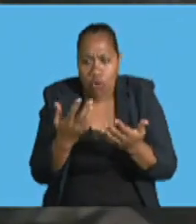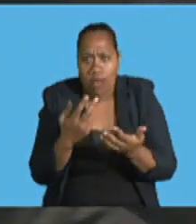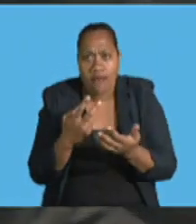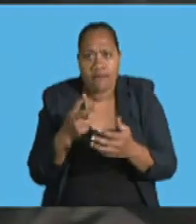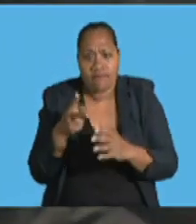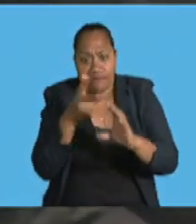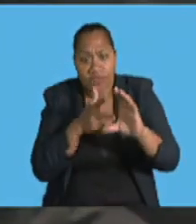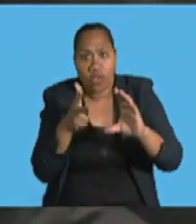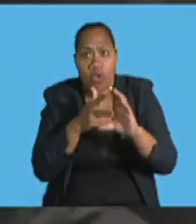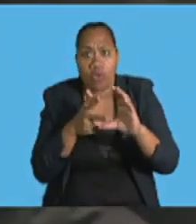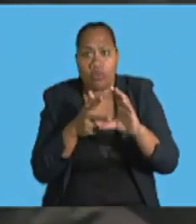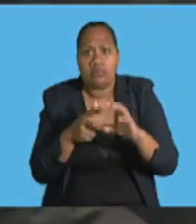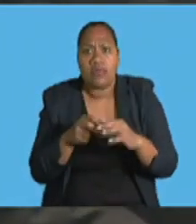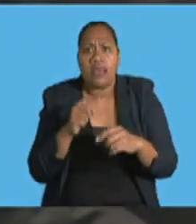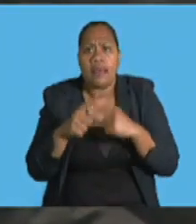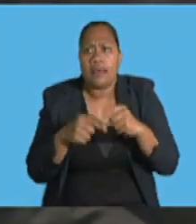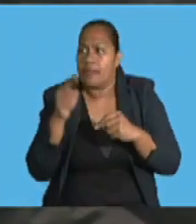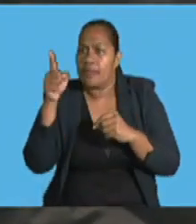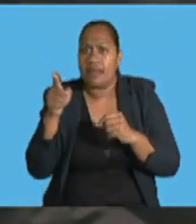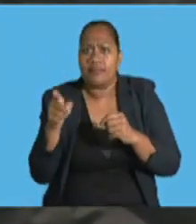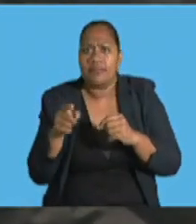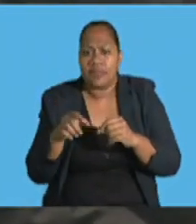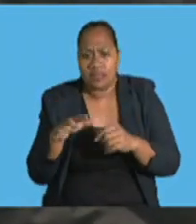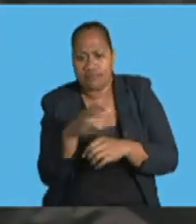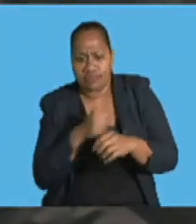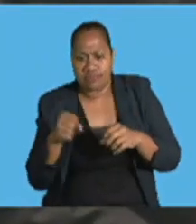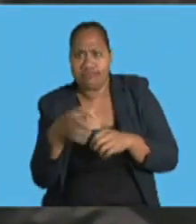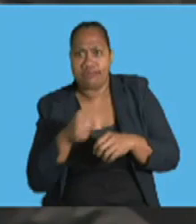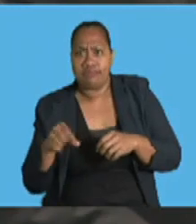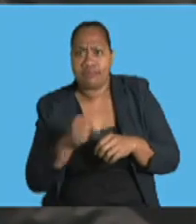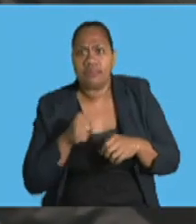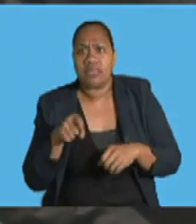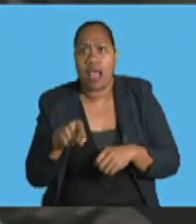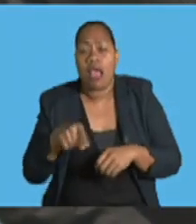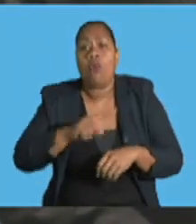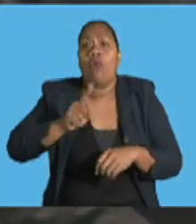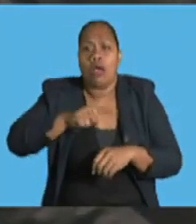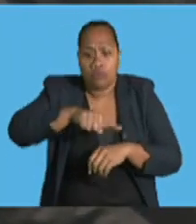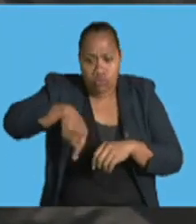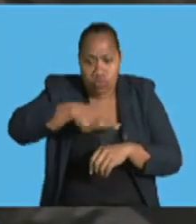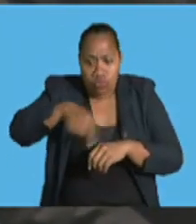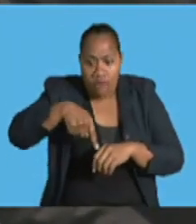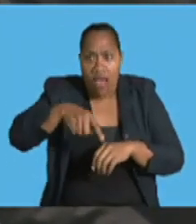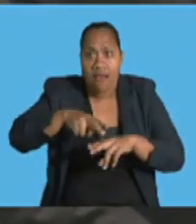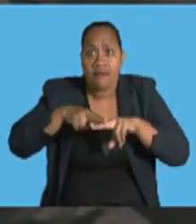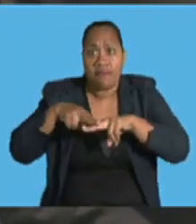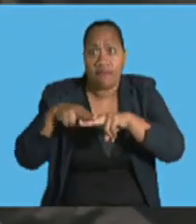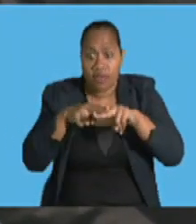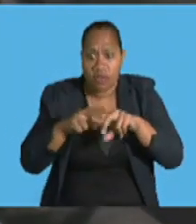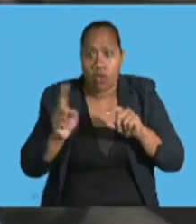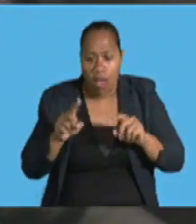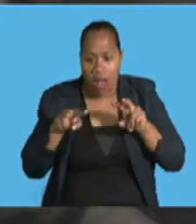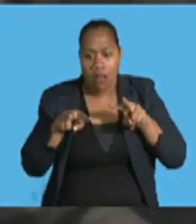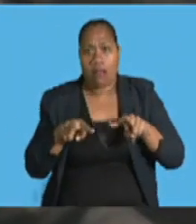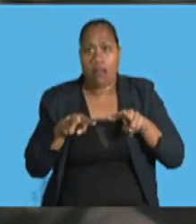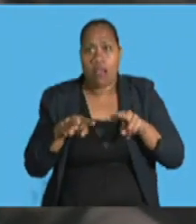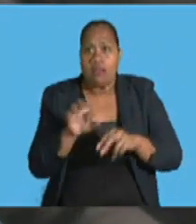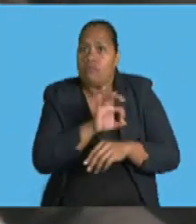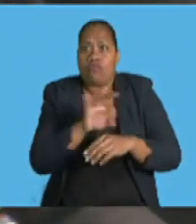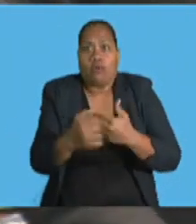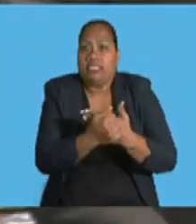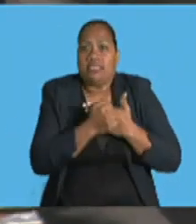Victoria Parade, which has painted Suva and Fiji as a nation that is